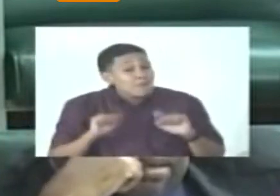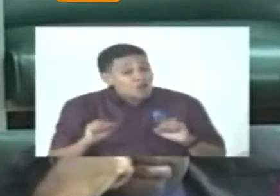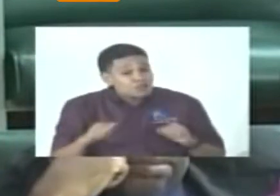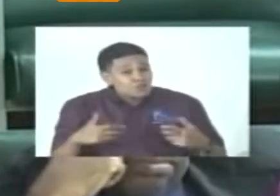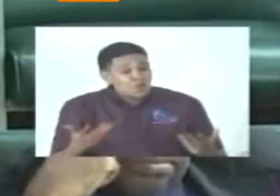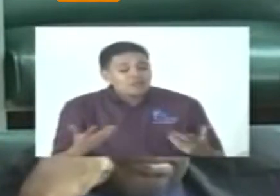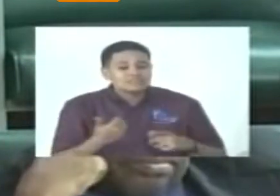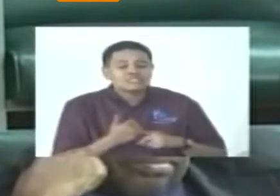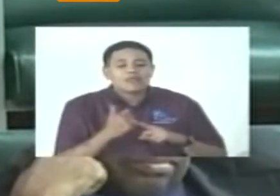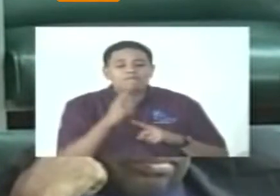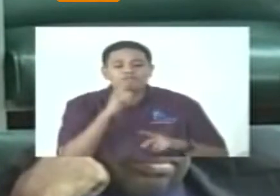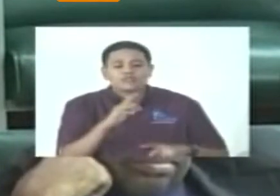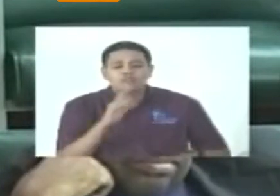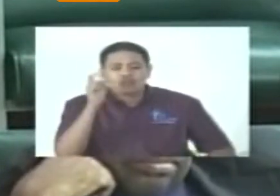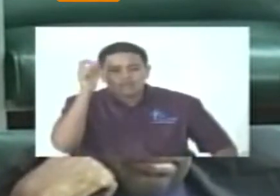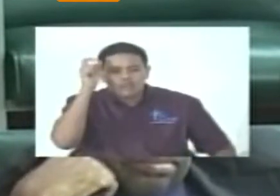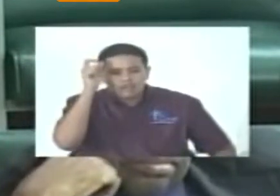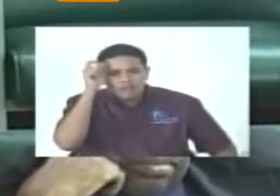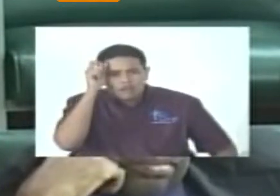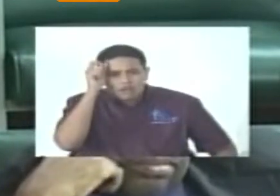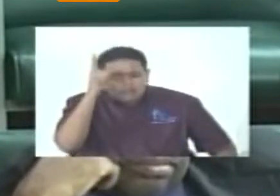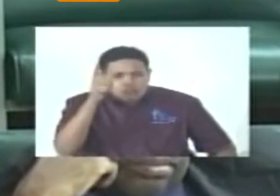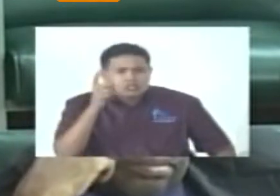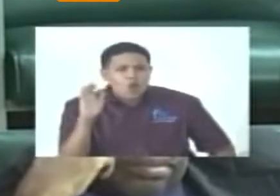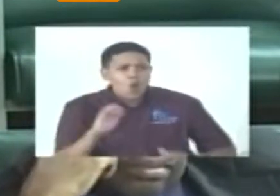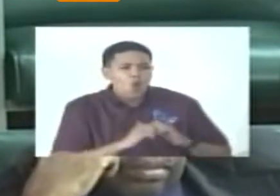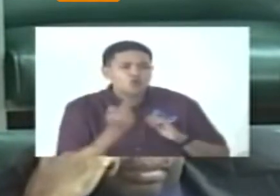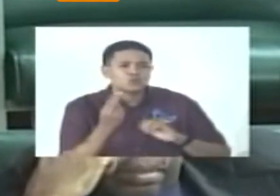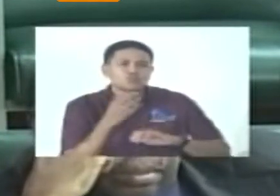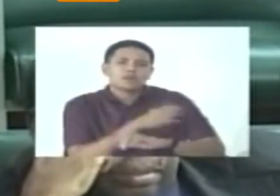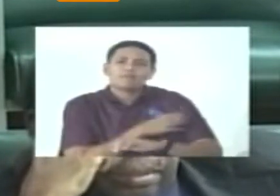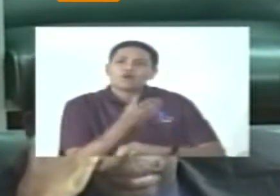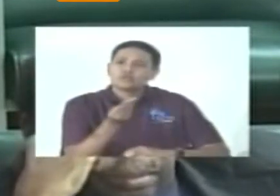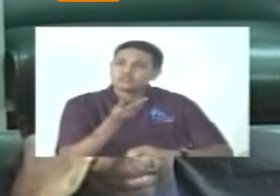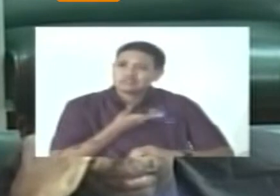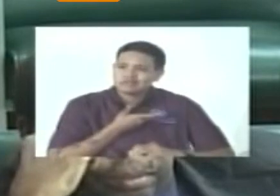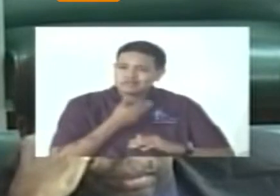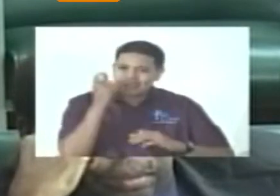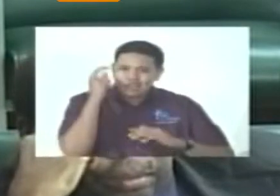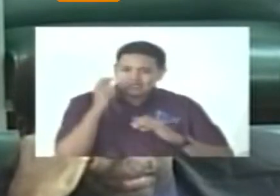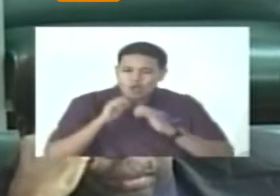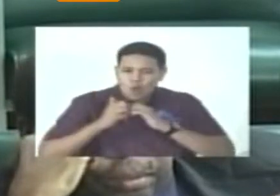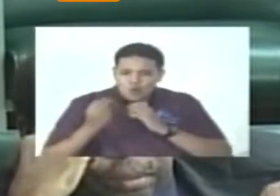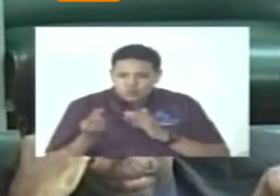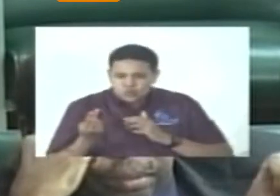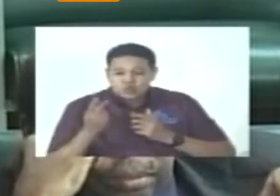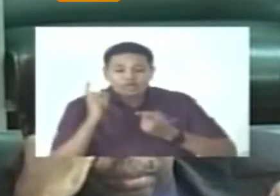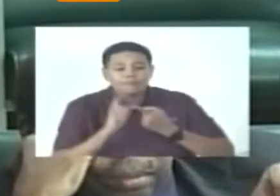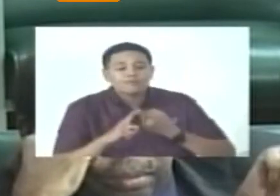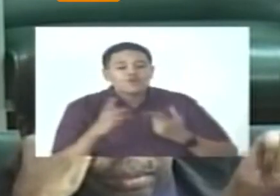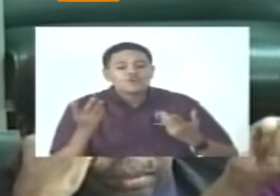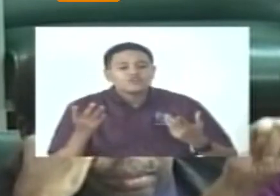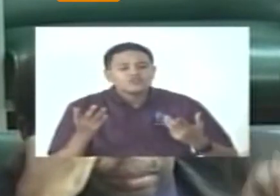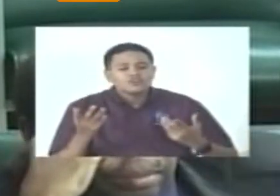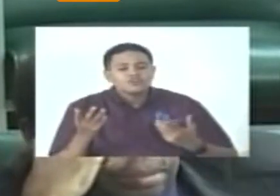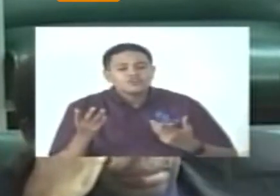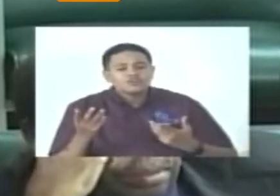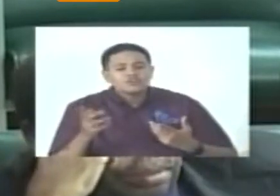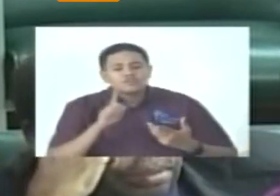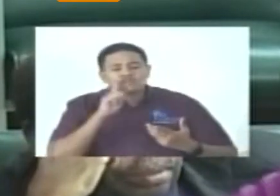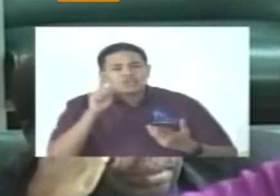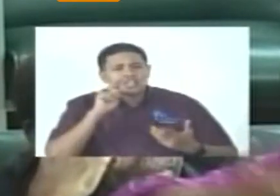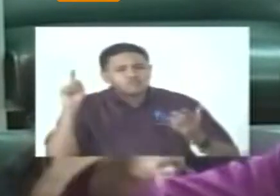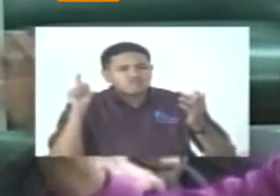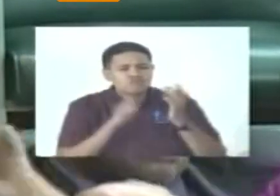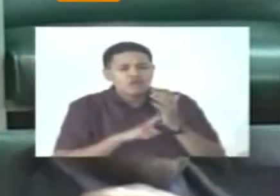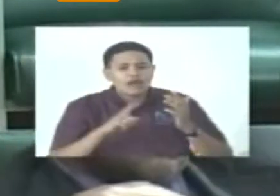be appreciating how you use the powers which it grants, and also recognizing